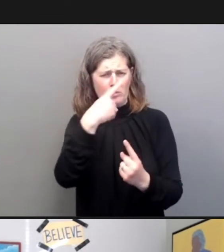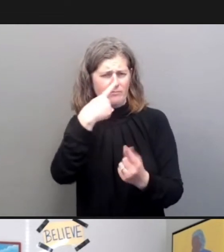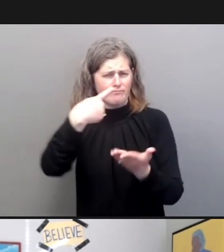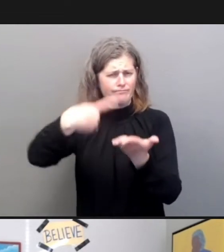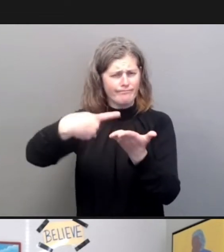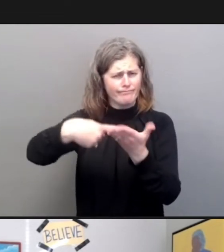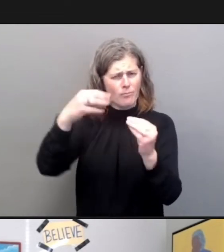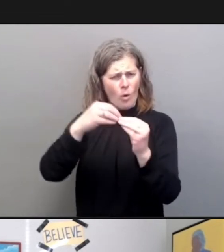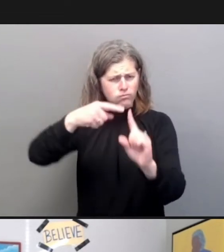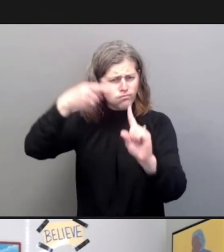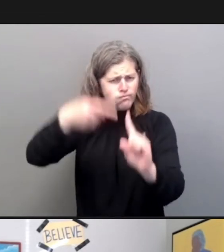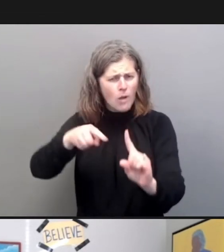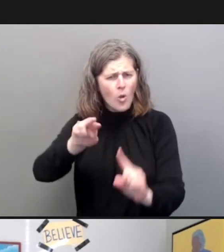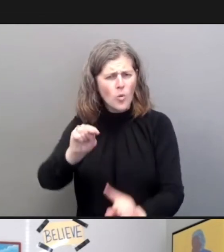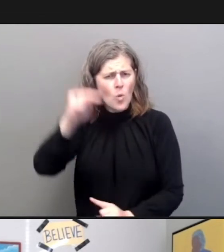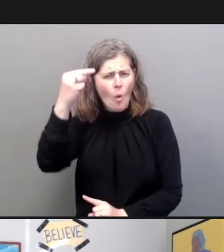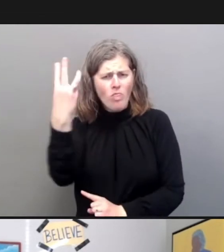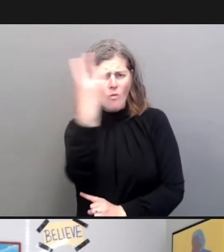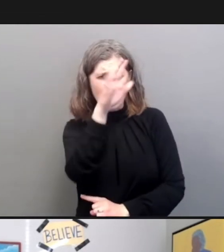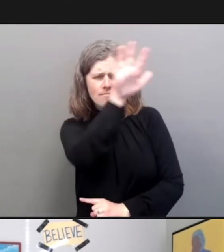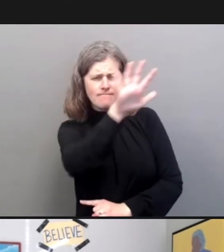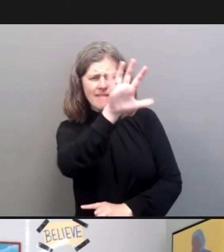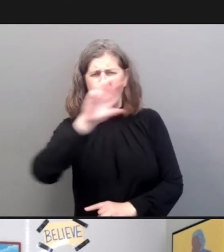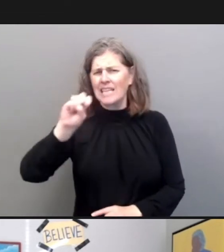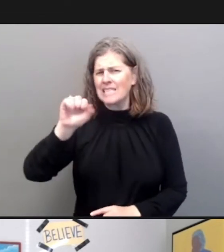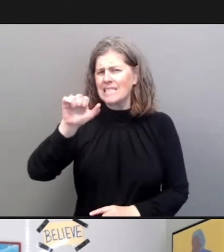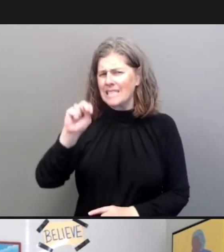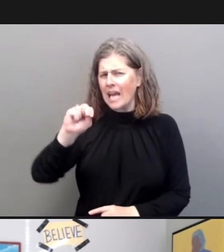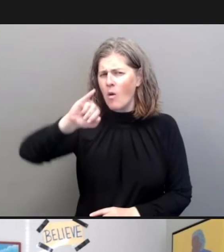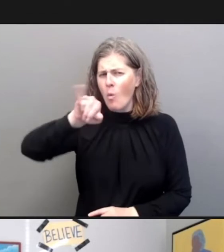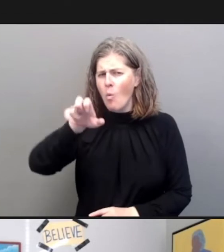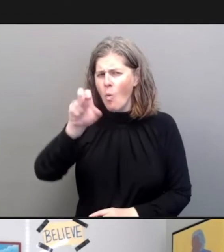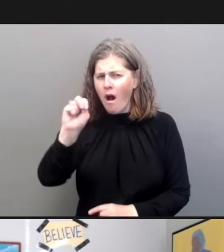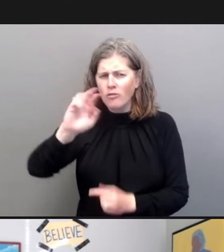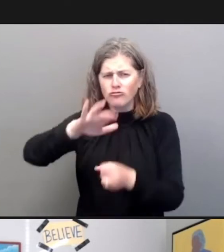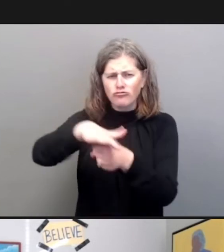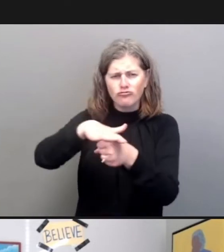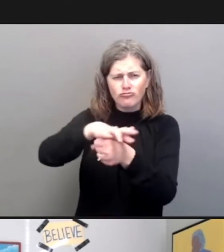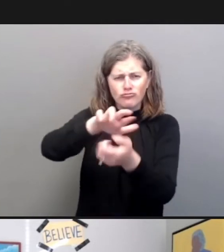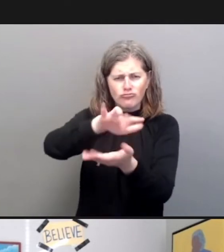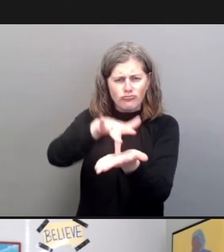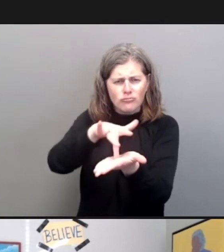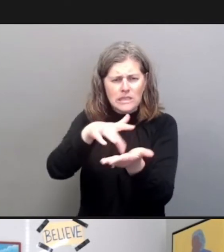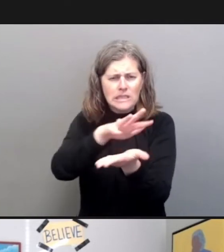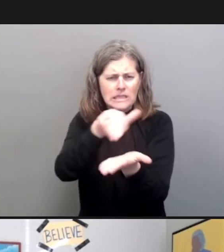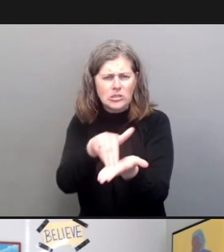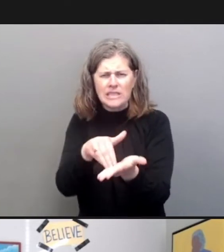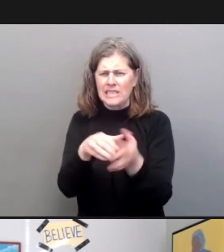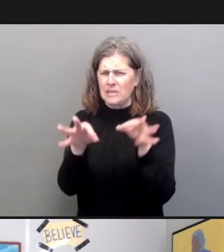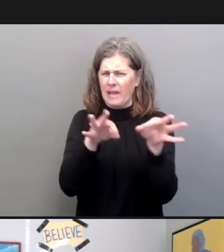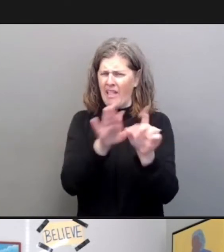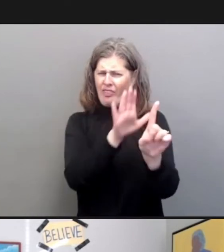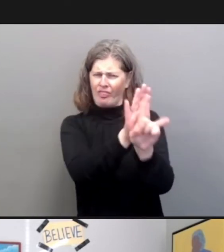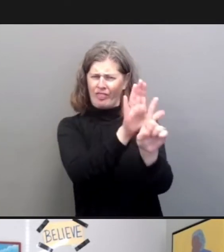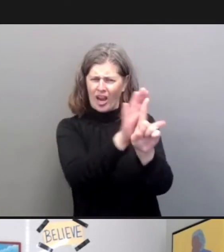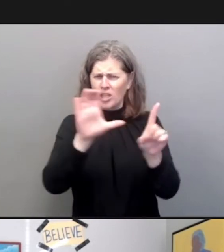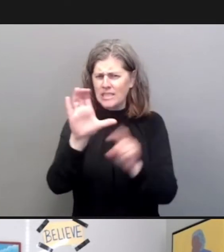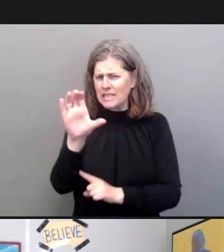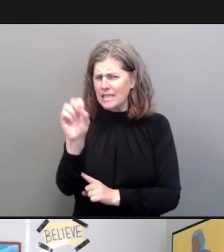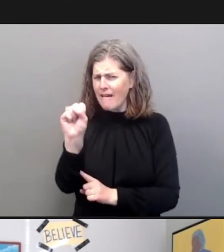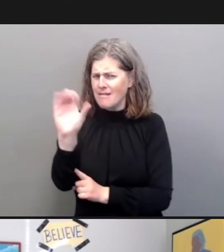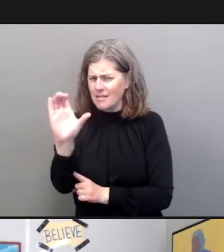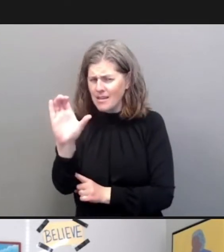bit on the northwest of the state and San Juan Regional Medical Center and explain what those crisis standards of care, what